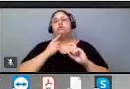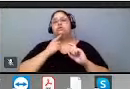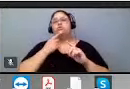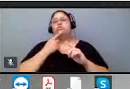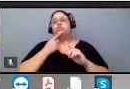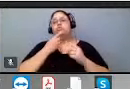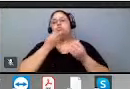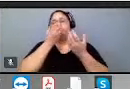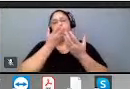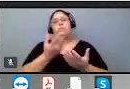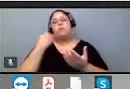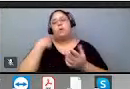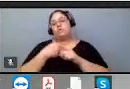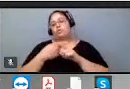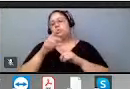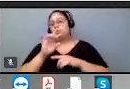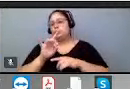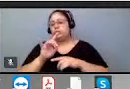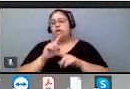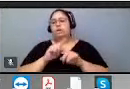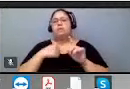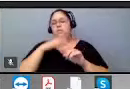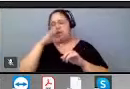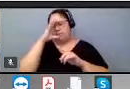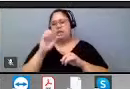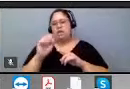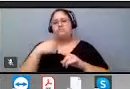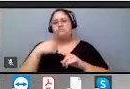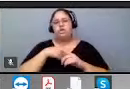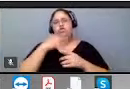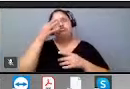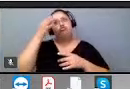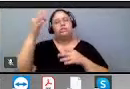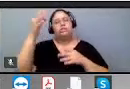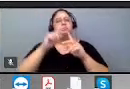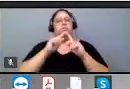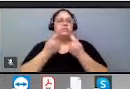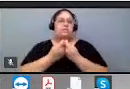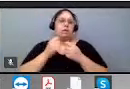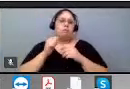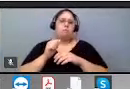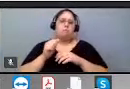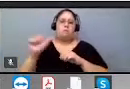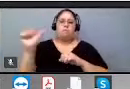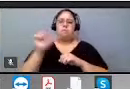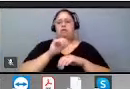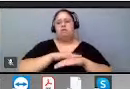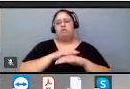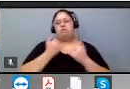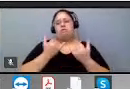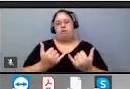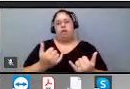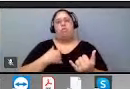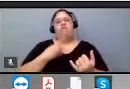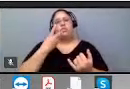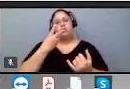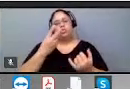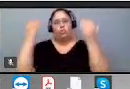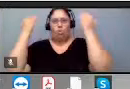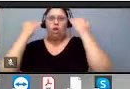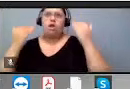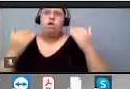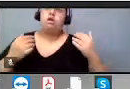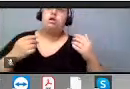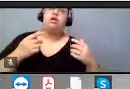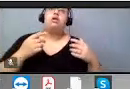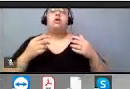last Tuesday but I do believe we have the dream teen on board now we have two advocates in two lady advocates